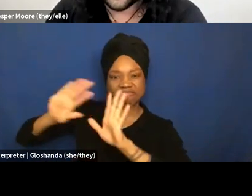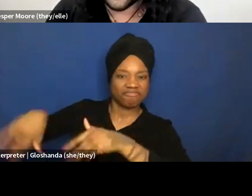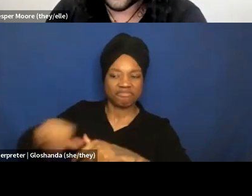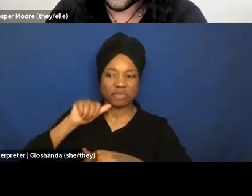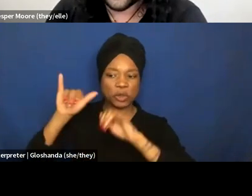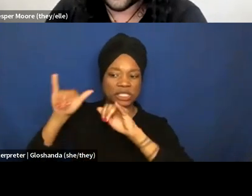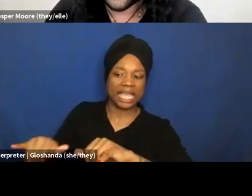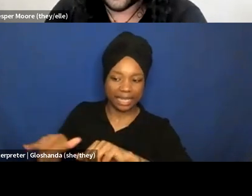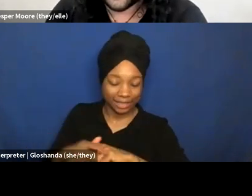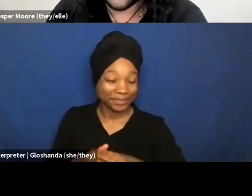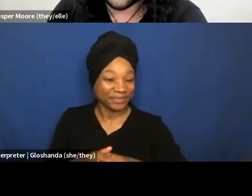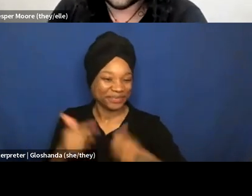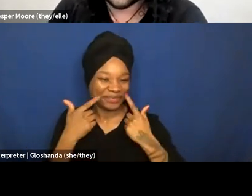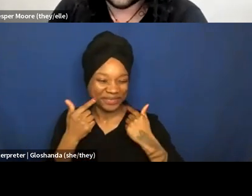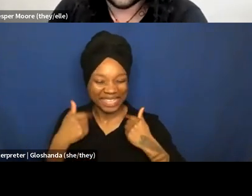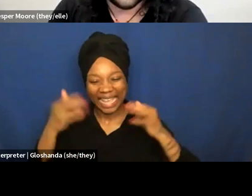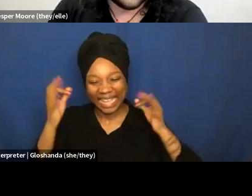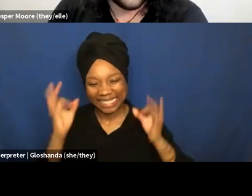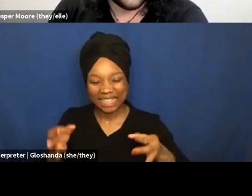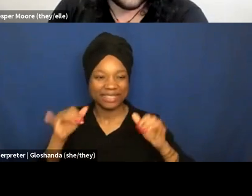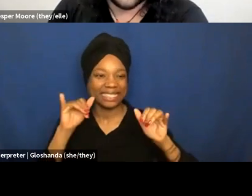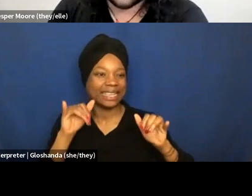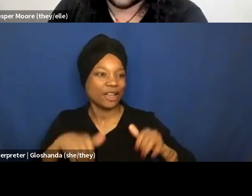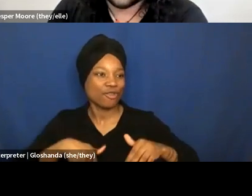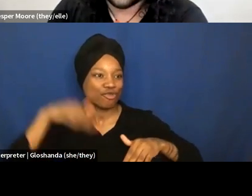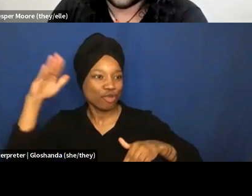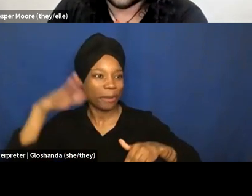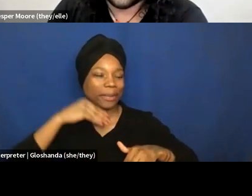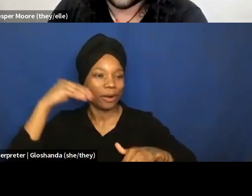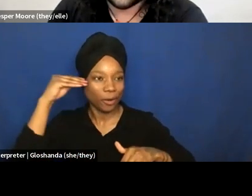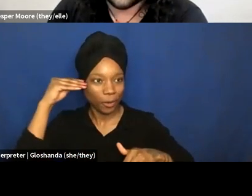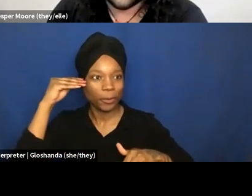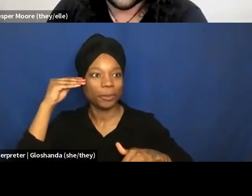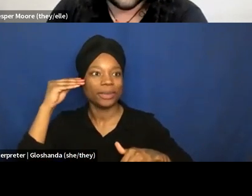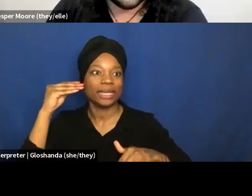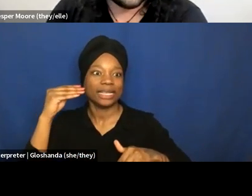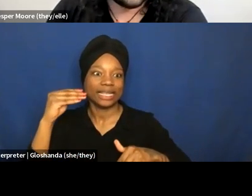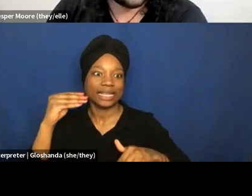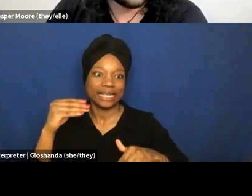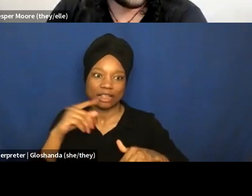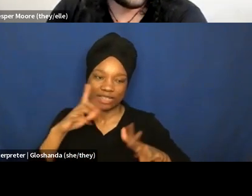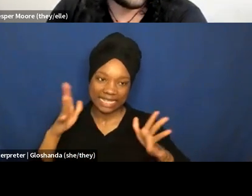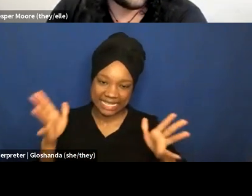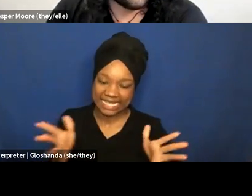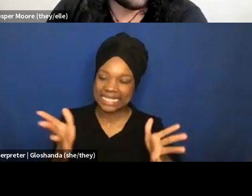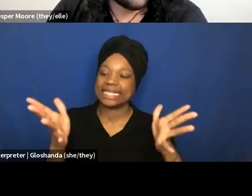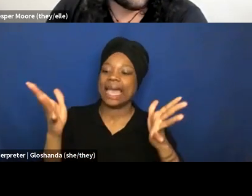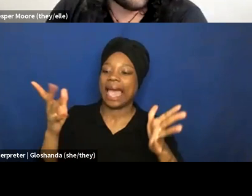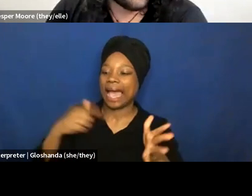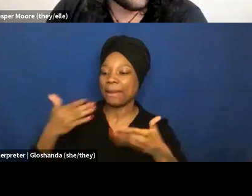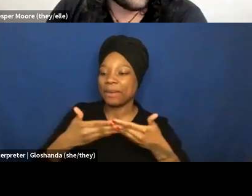I definitely also grew up in a household, grew up very much driven, and I'm a baby of the ACT UP movement,